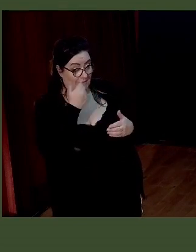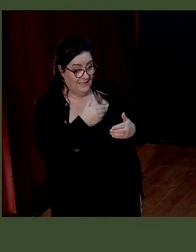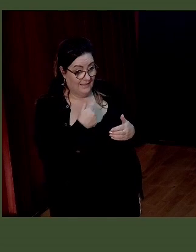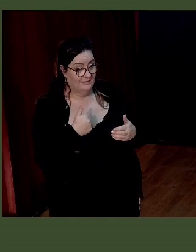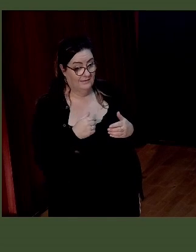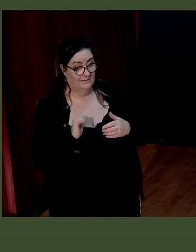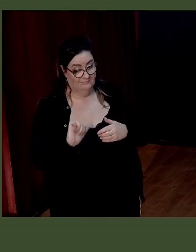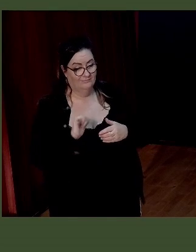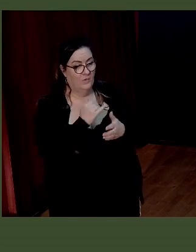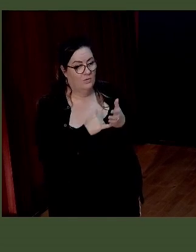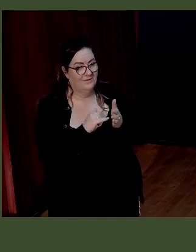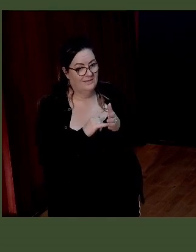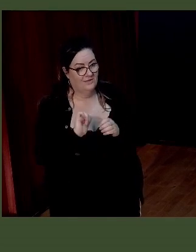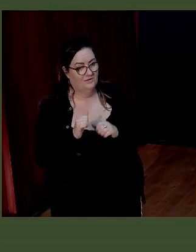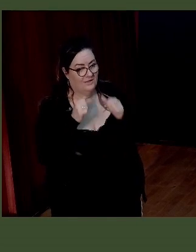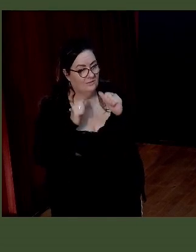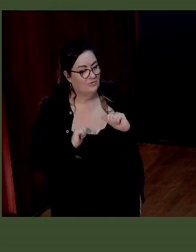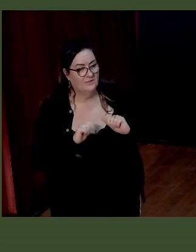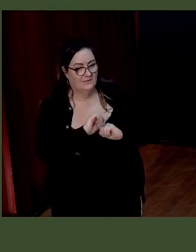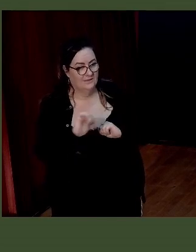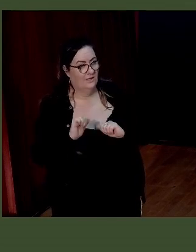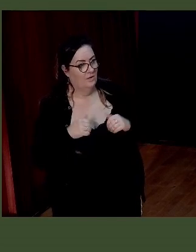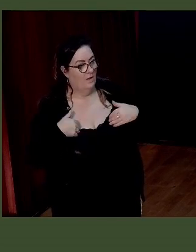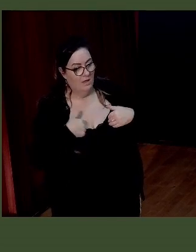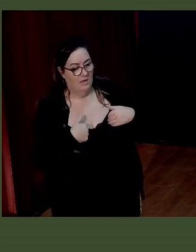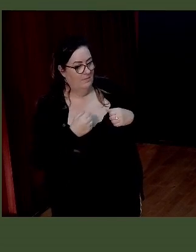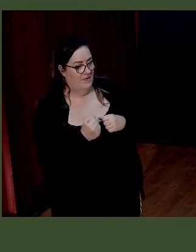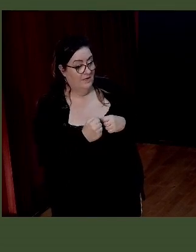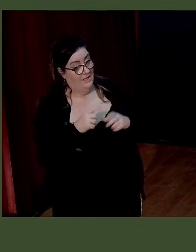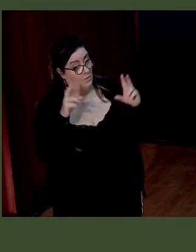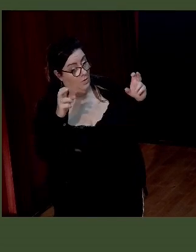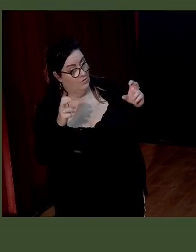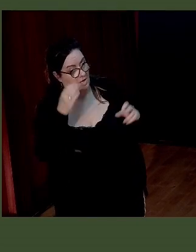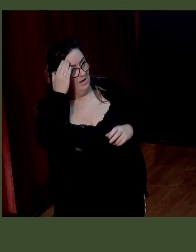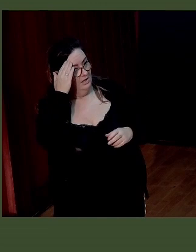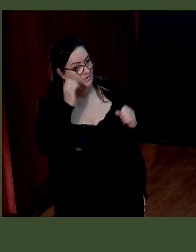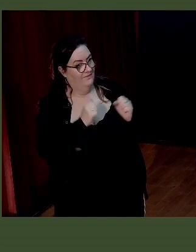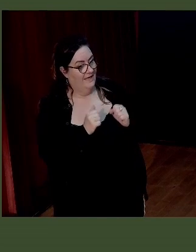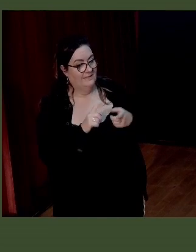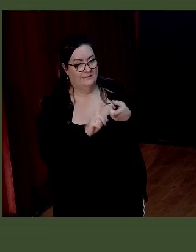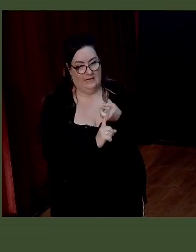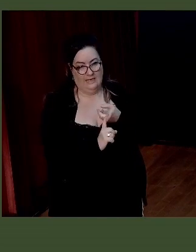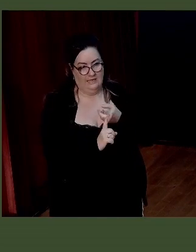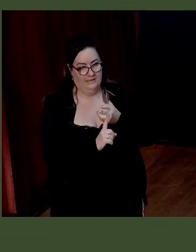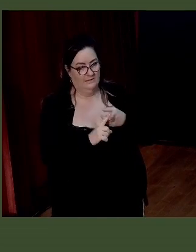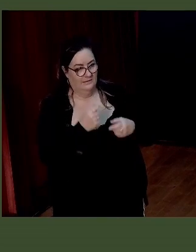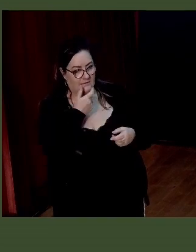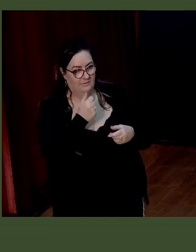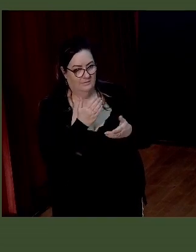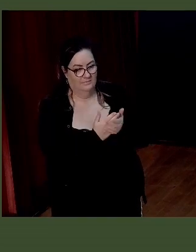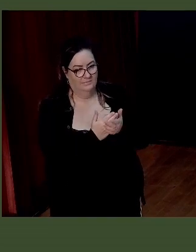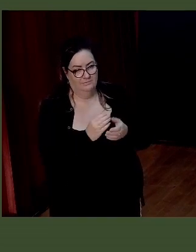Catholic lay organisations and the Catholic clergy were concerned about how, and I quote, knowledge of sex and contraception could be culled from